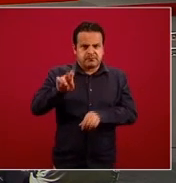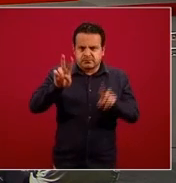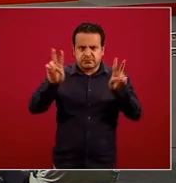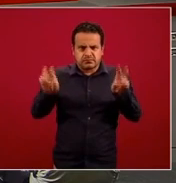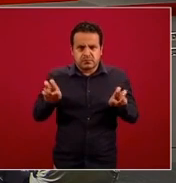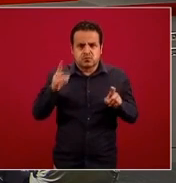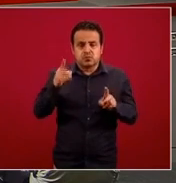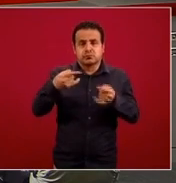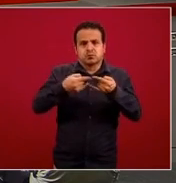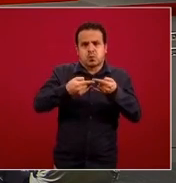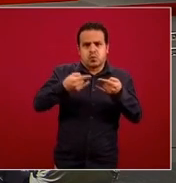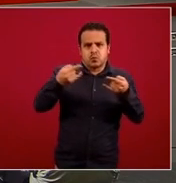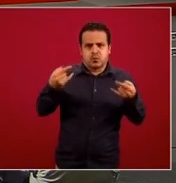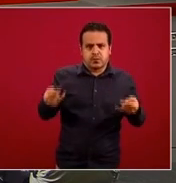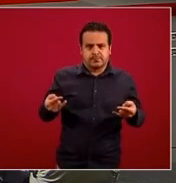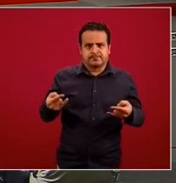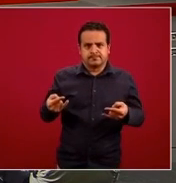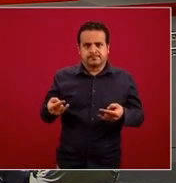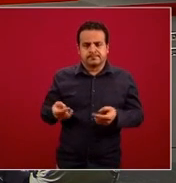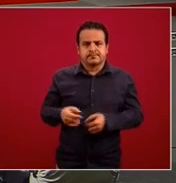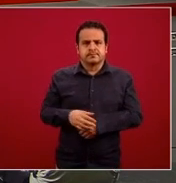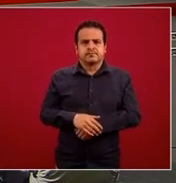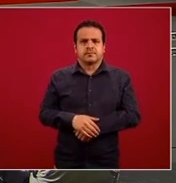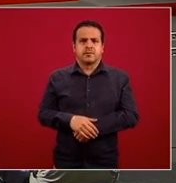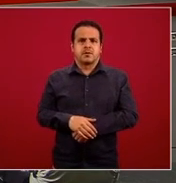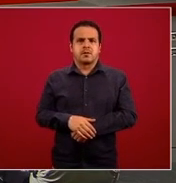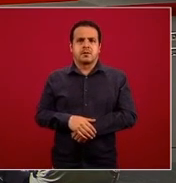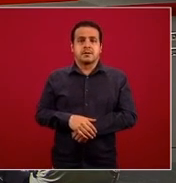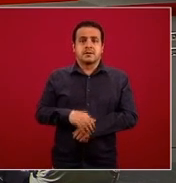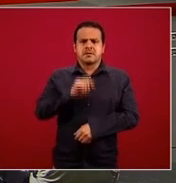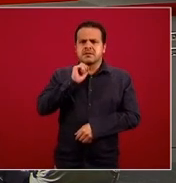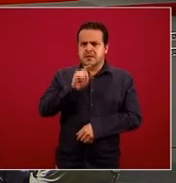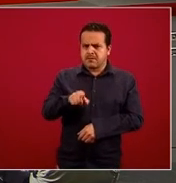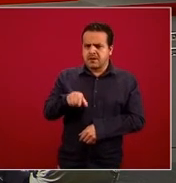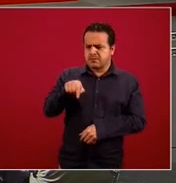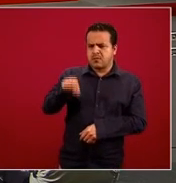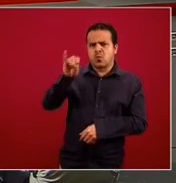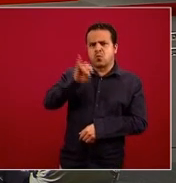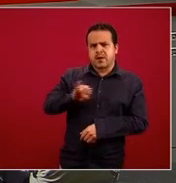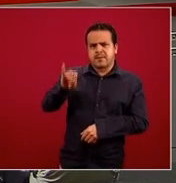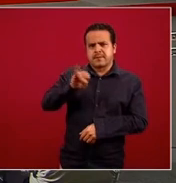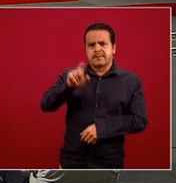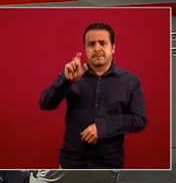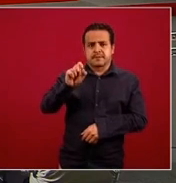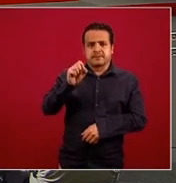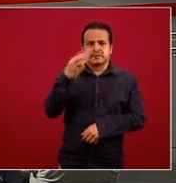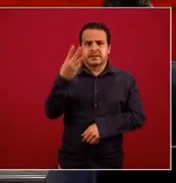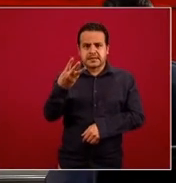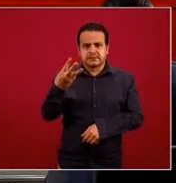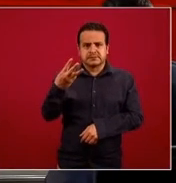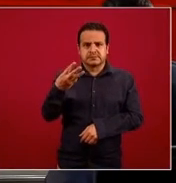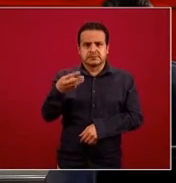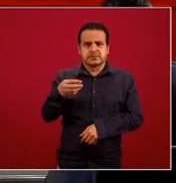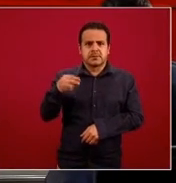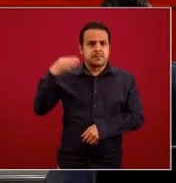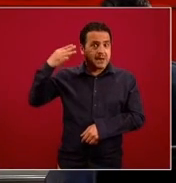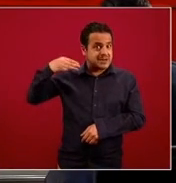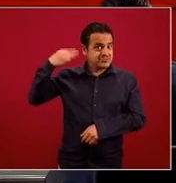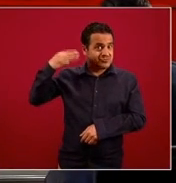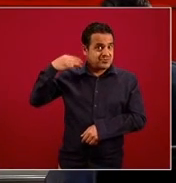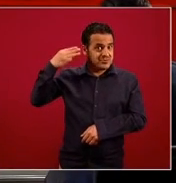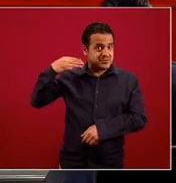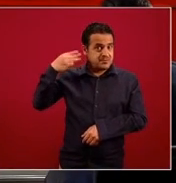a very important reference point in the calendar, but it has to do with history. A day like today, that